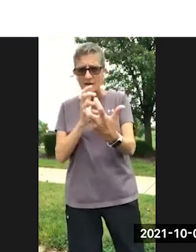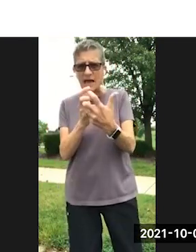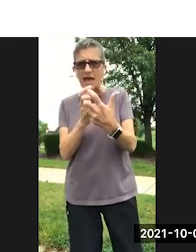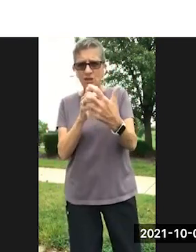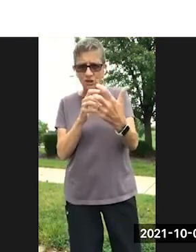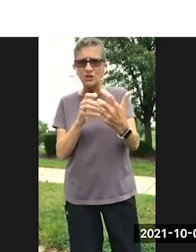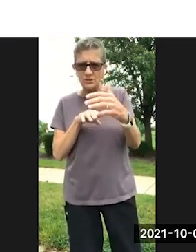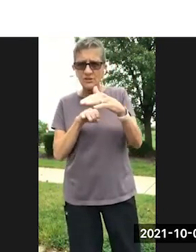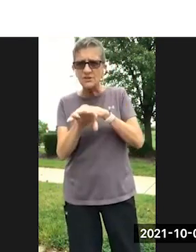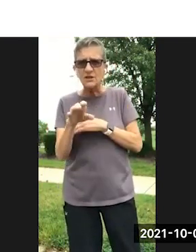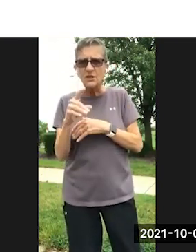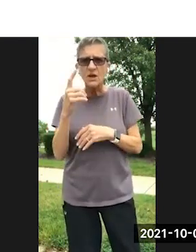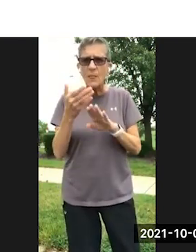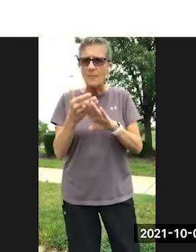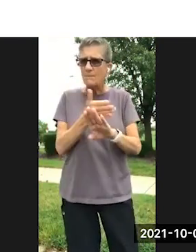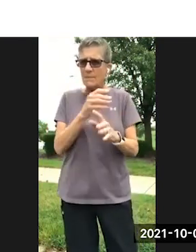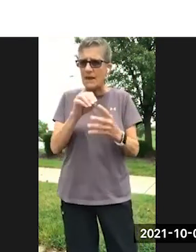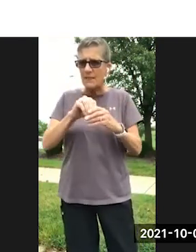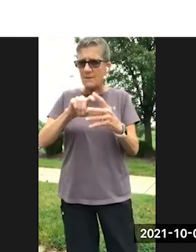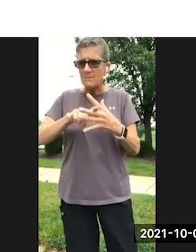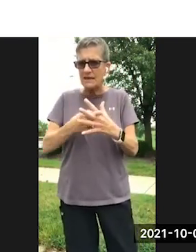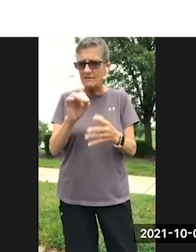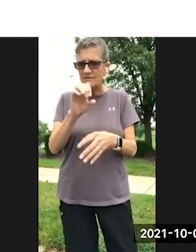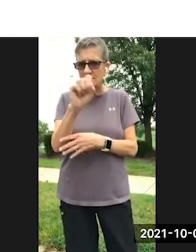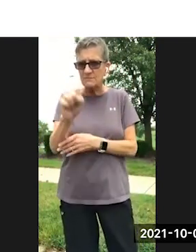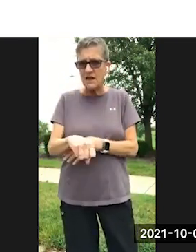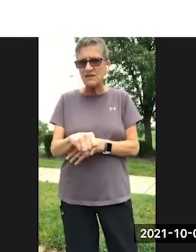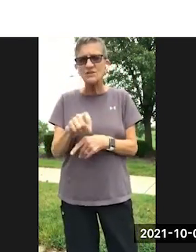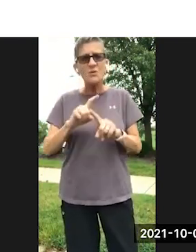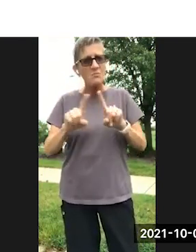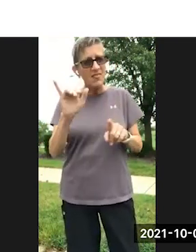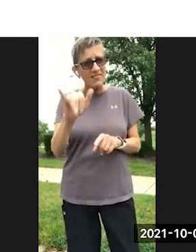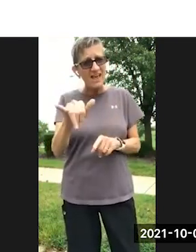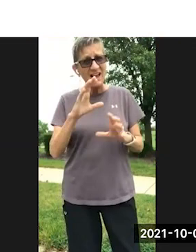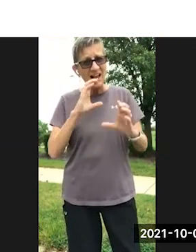semester when that could be an ongoing conversation.